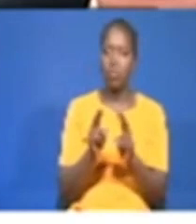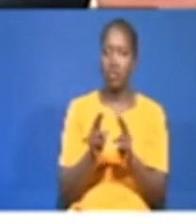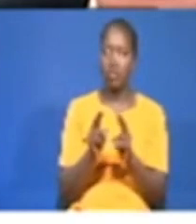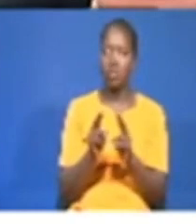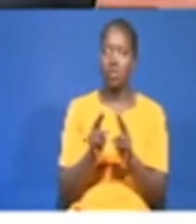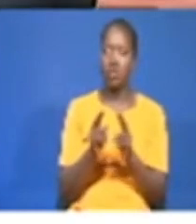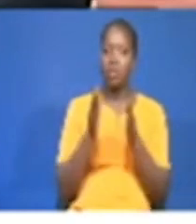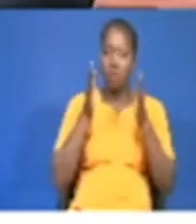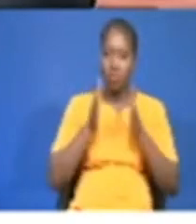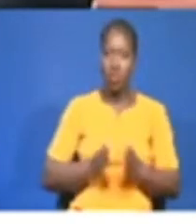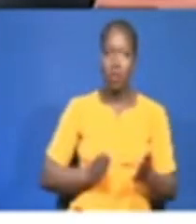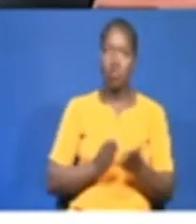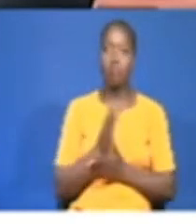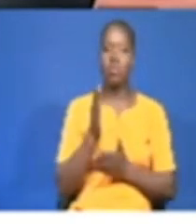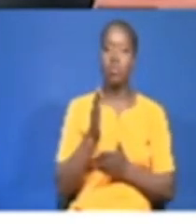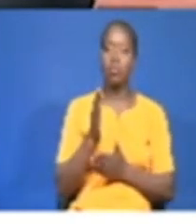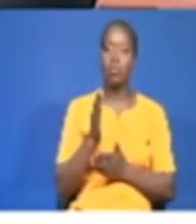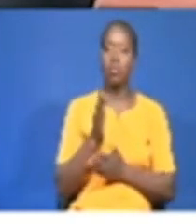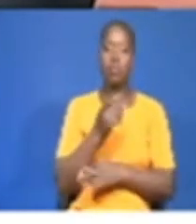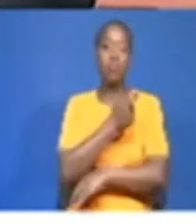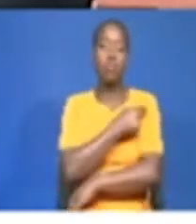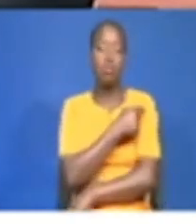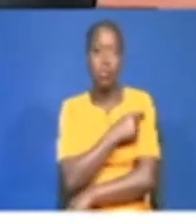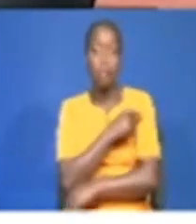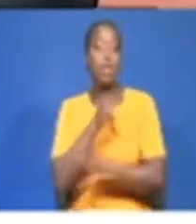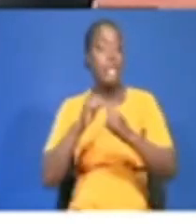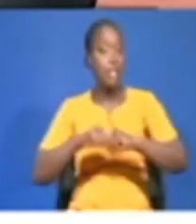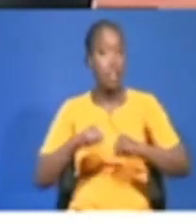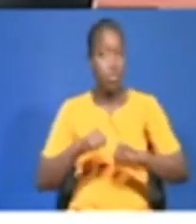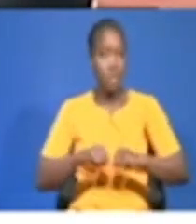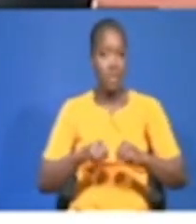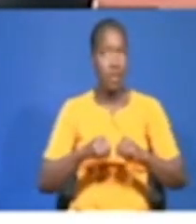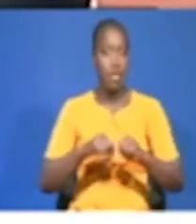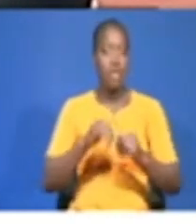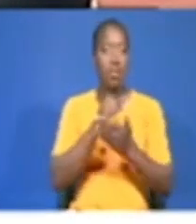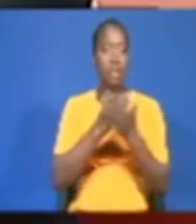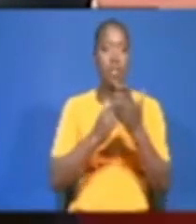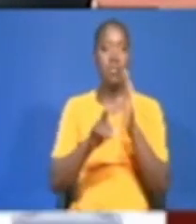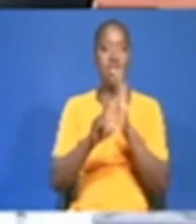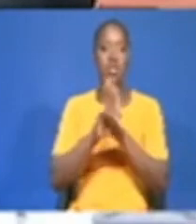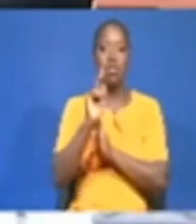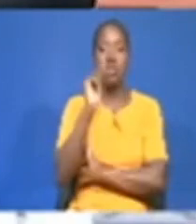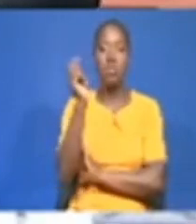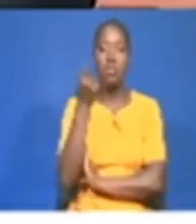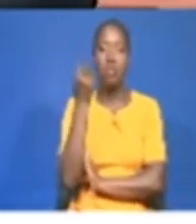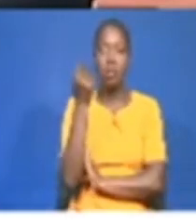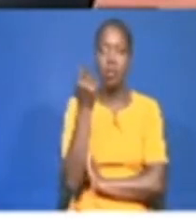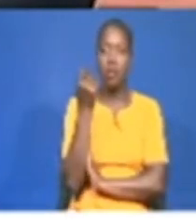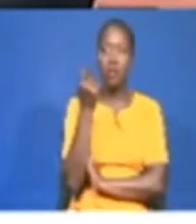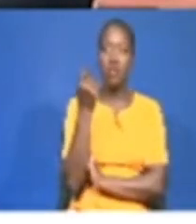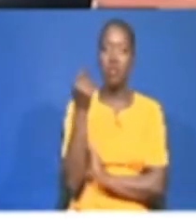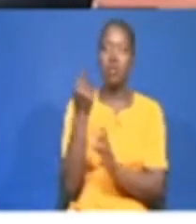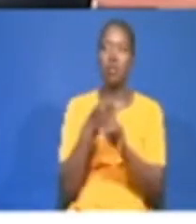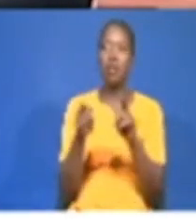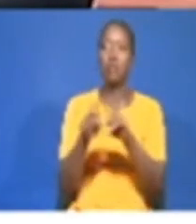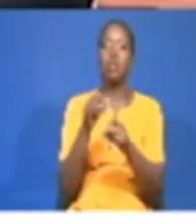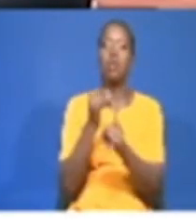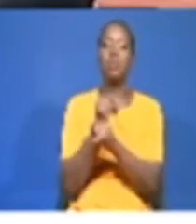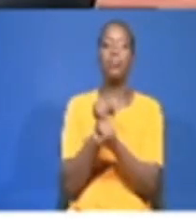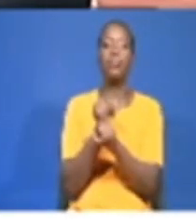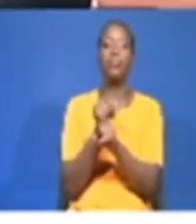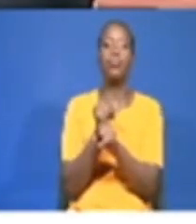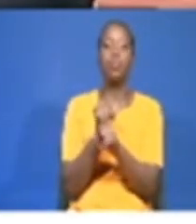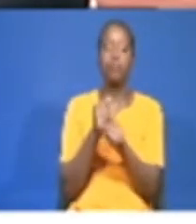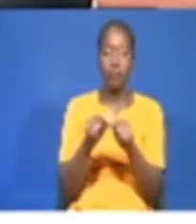human rights and humanitarian treaties that are part of the law of Kenya. But we will still do the job, because